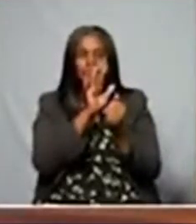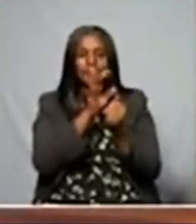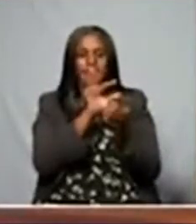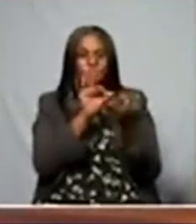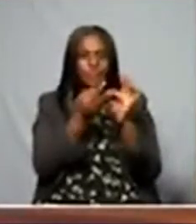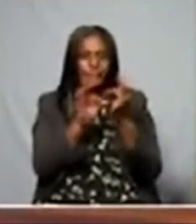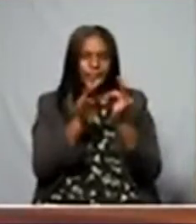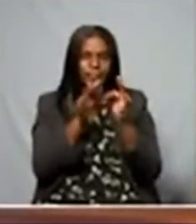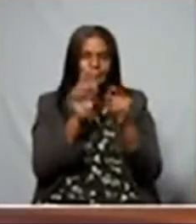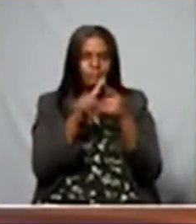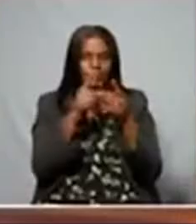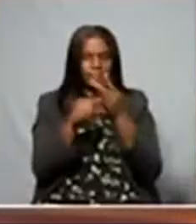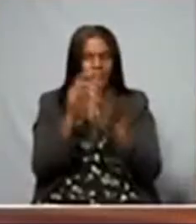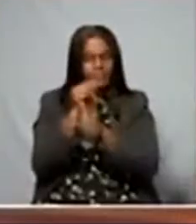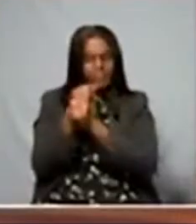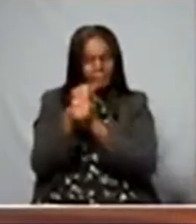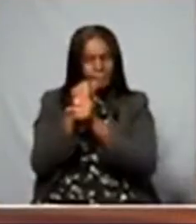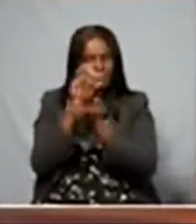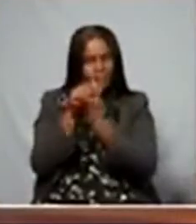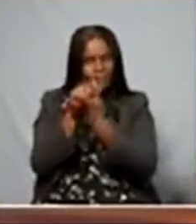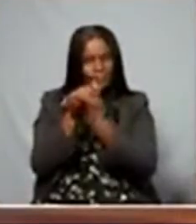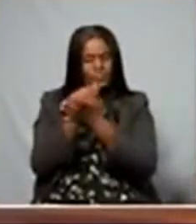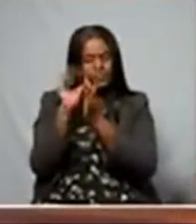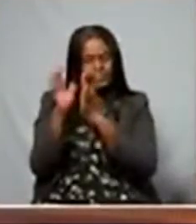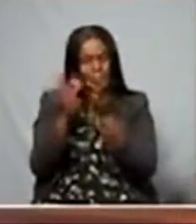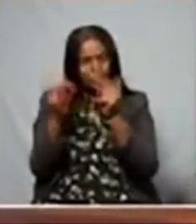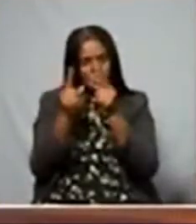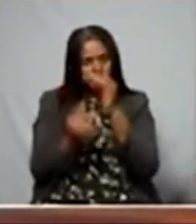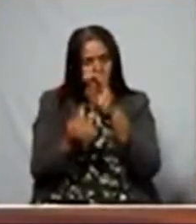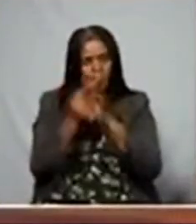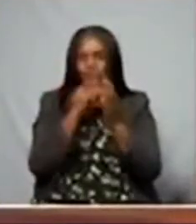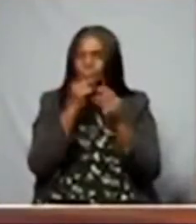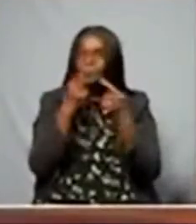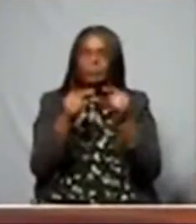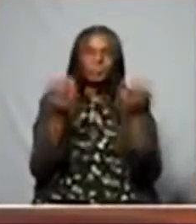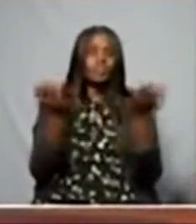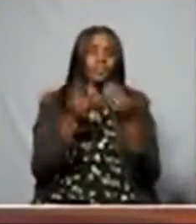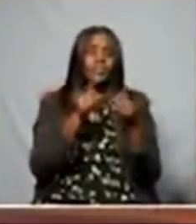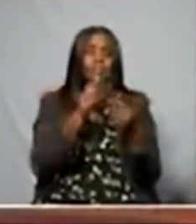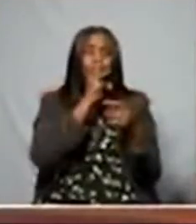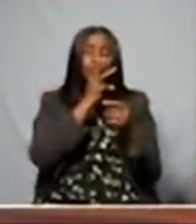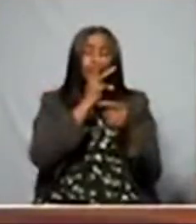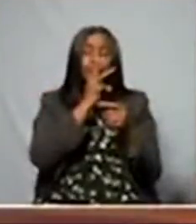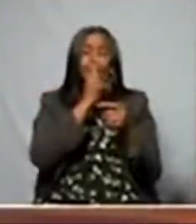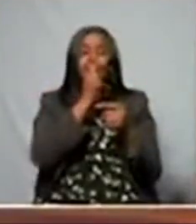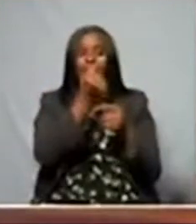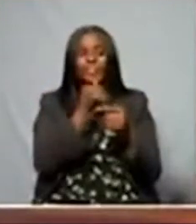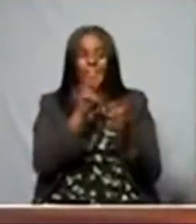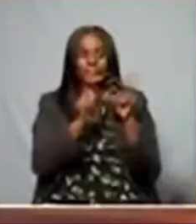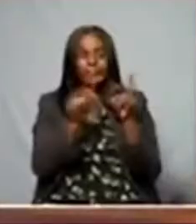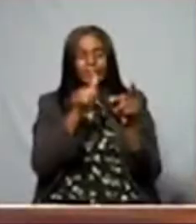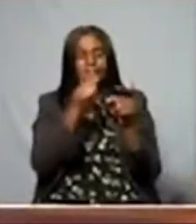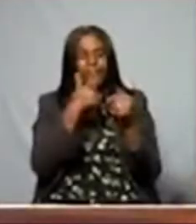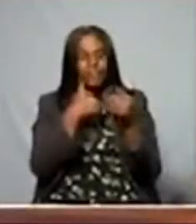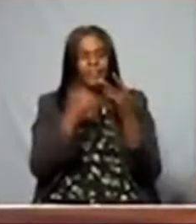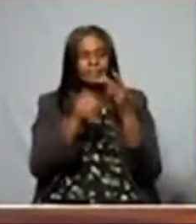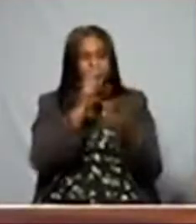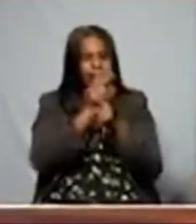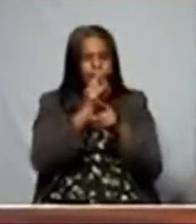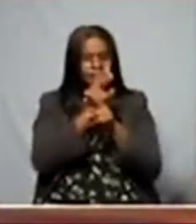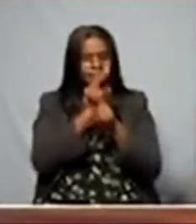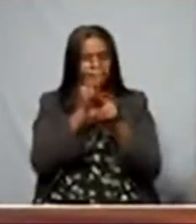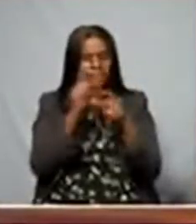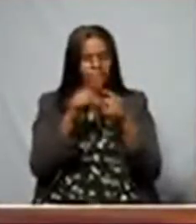fair to hold the money in anticipation, and when it doesn't happen, the boreholes don't come, the people obviously have the right